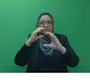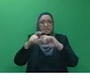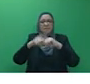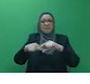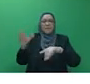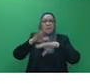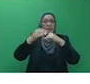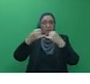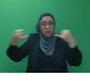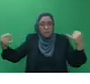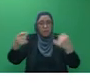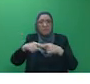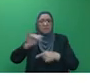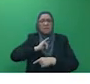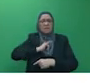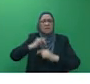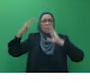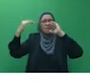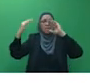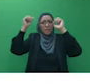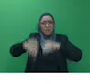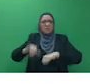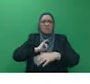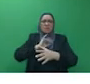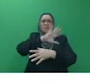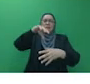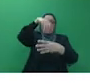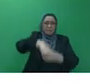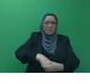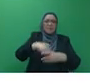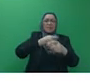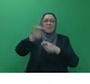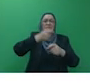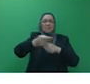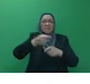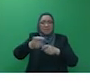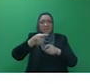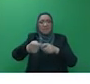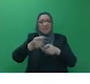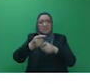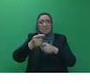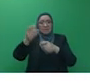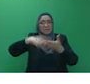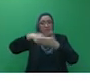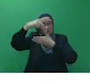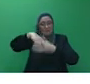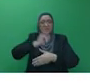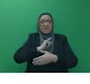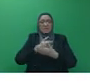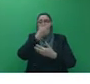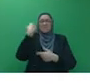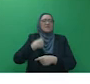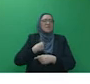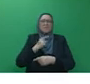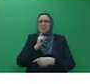my in my comedy and and uh capitalize on this because you could never do it live because life is you can't have them